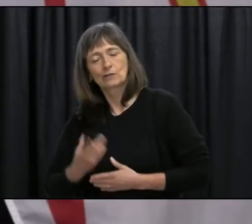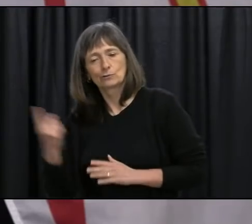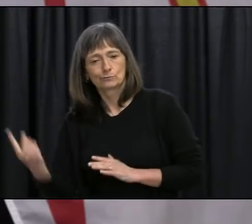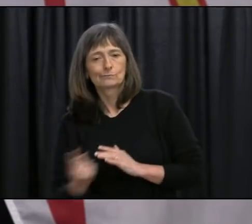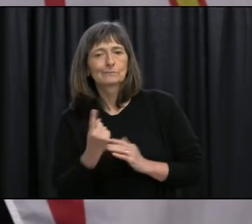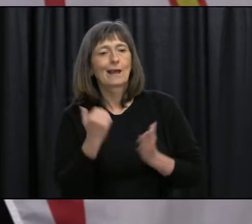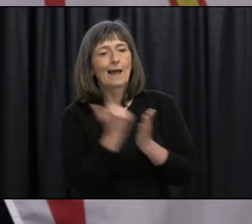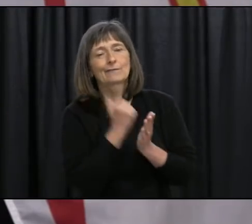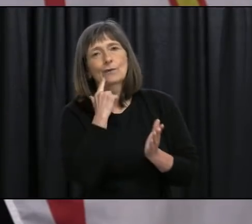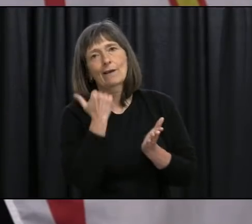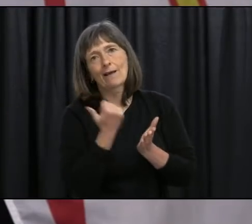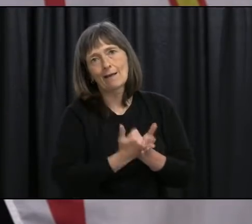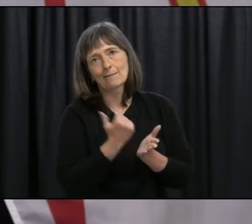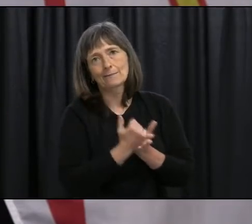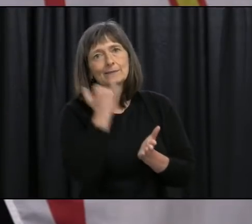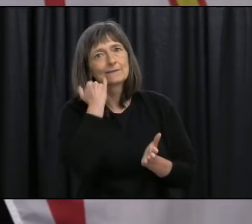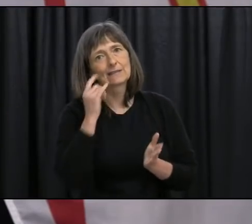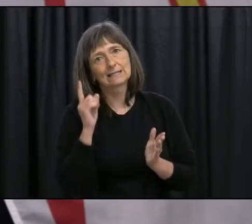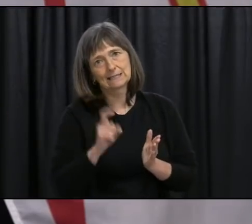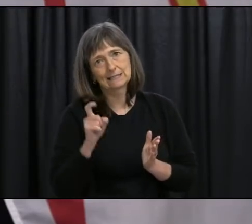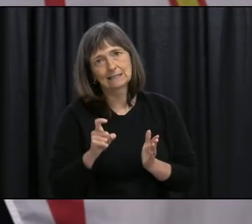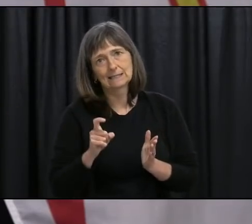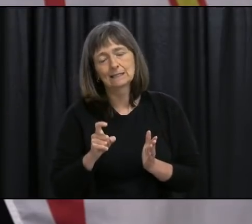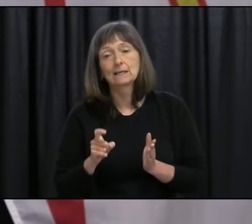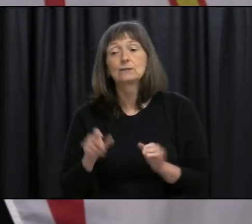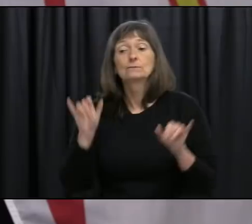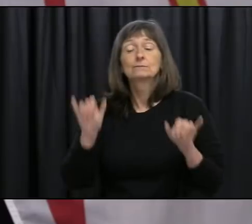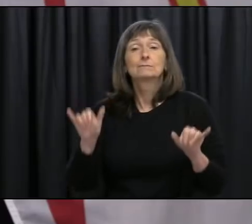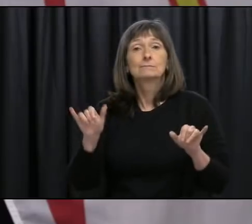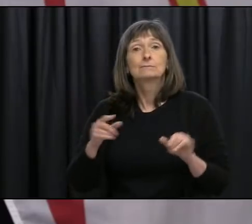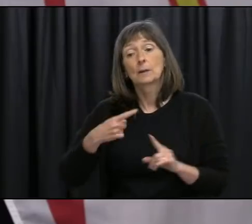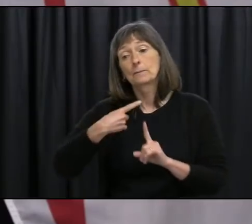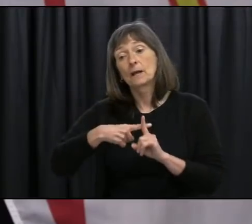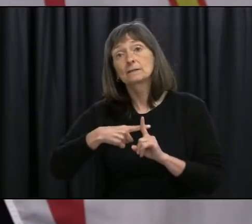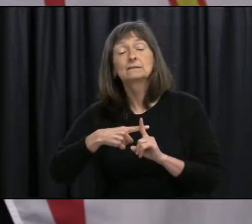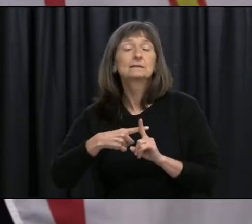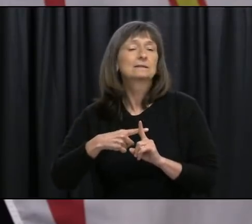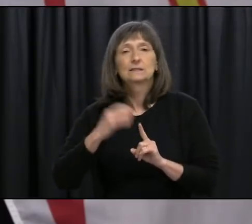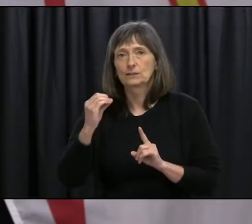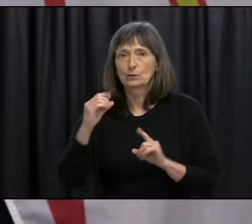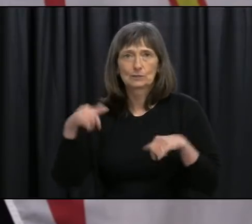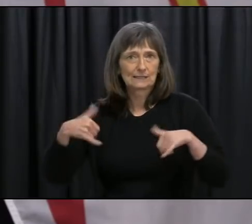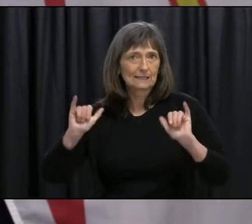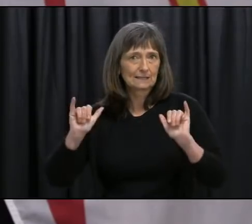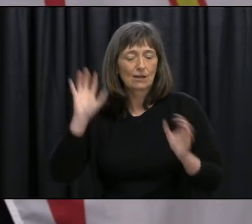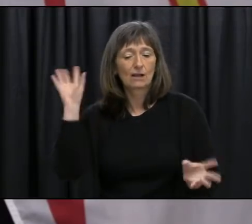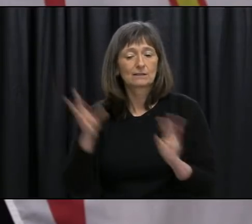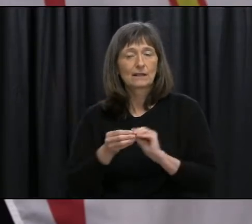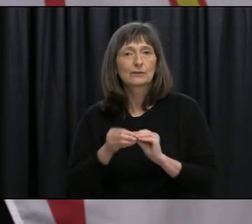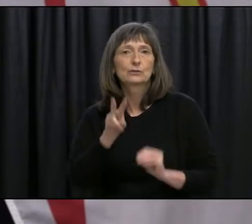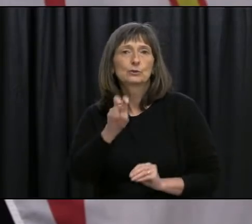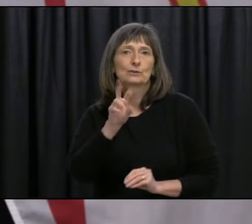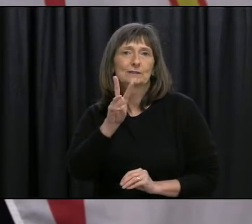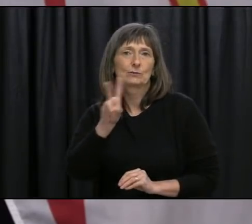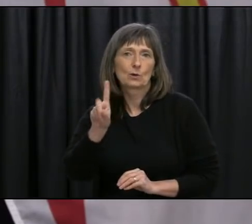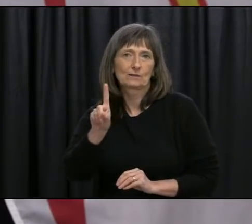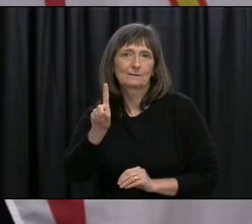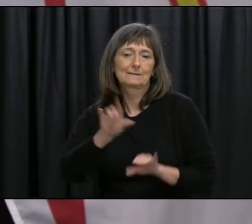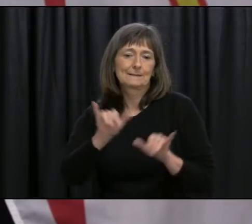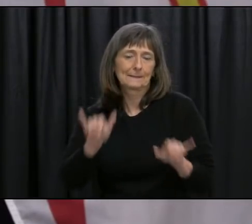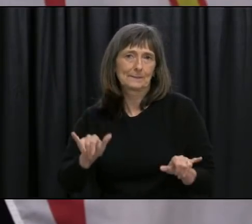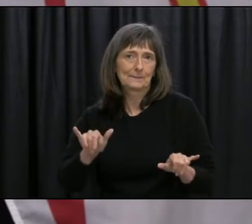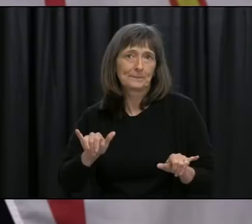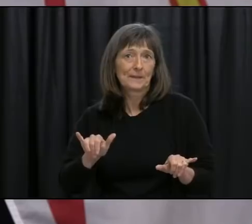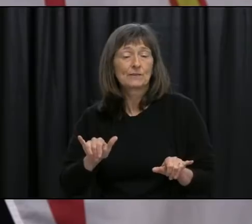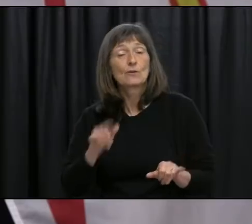advisory, and the total number of cases in the province remains at 261. While we live with COVID-19 for now, I'm confident that our